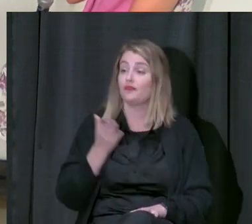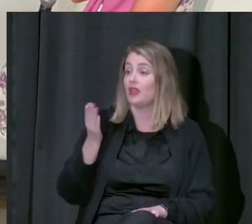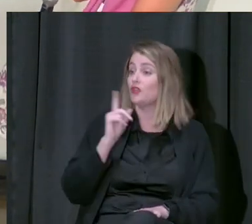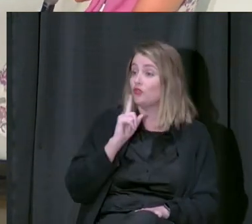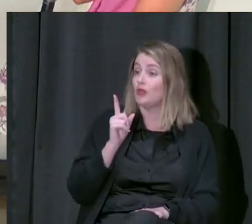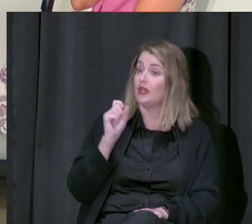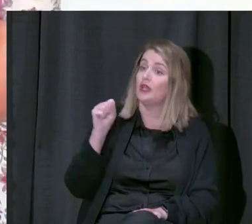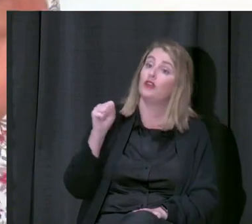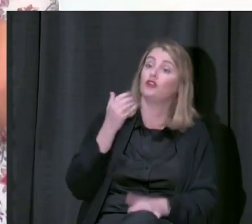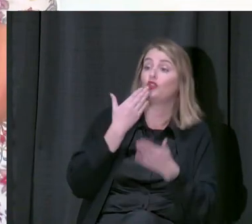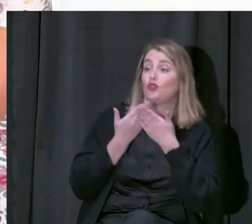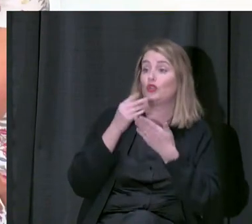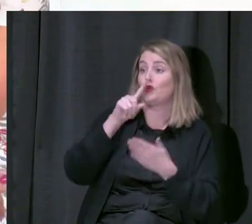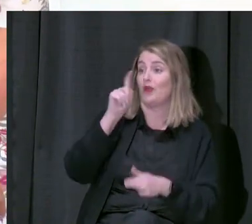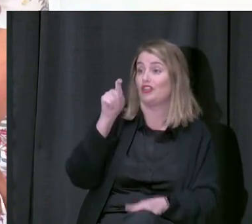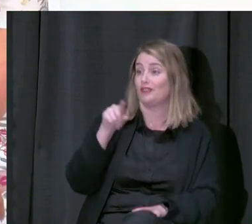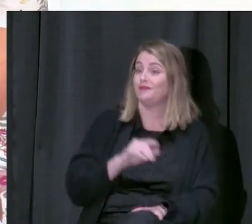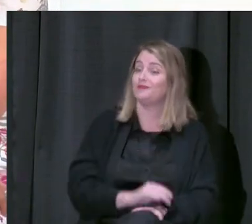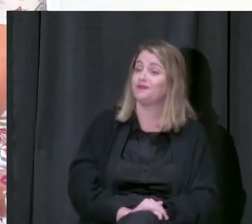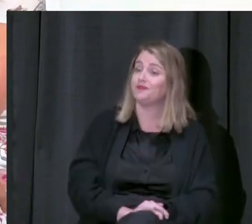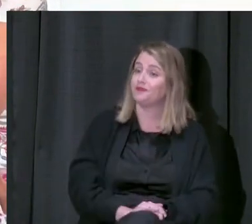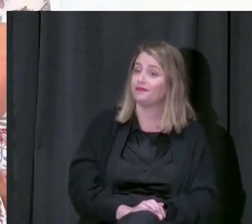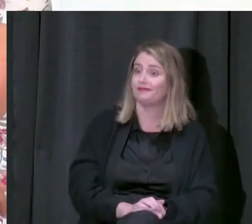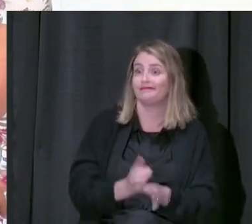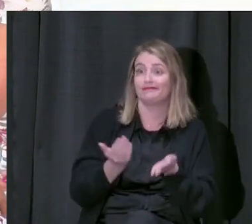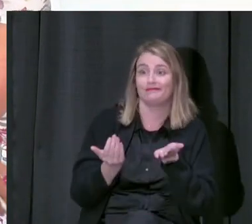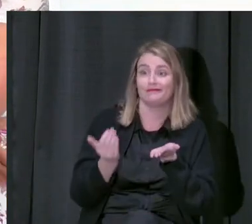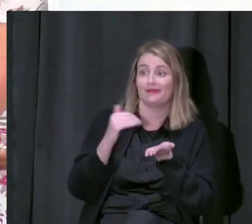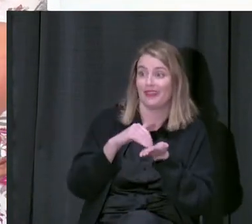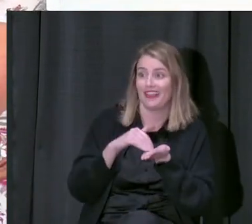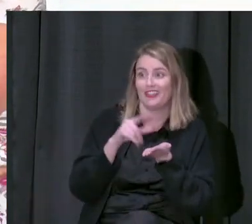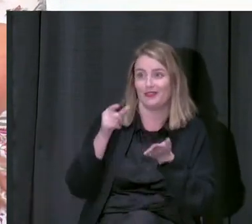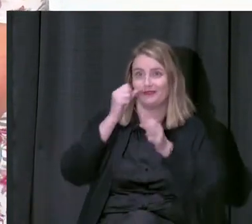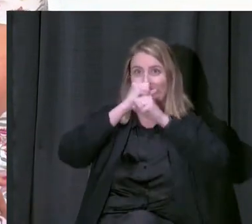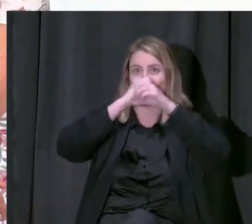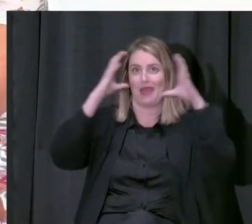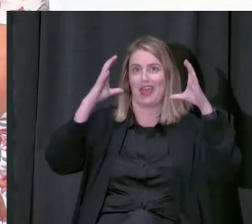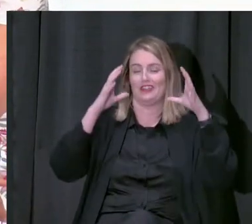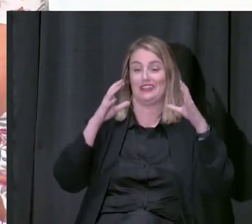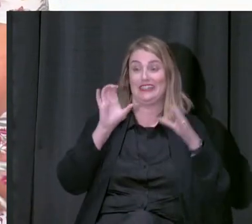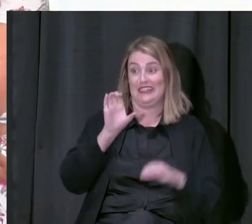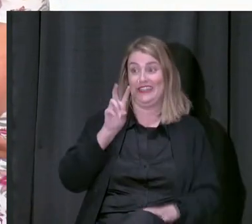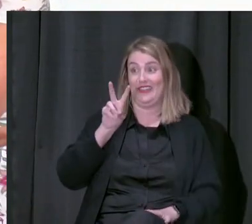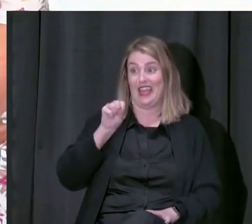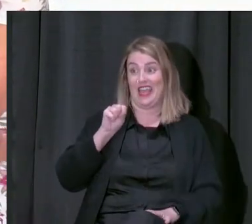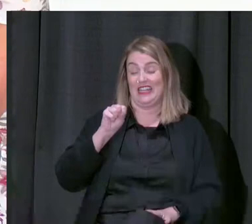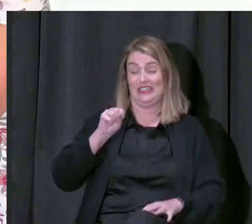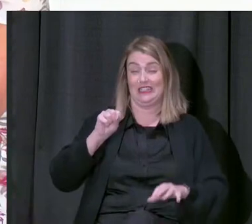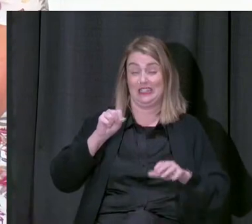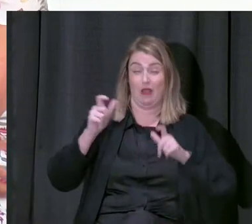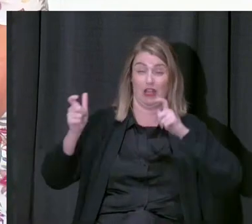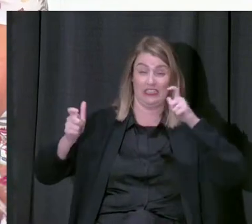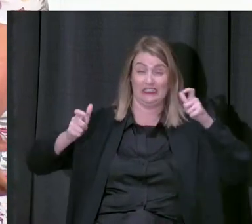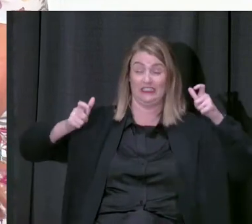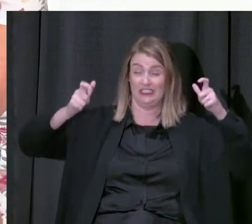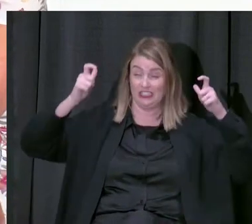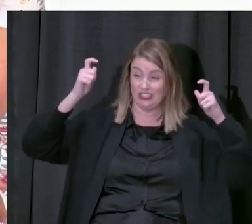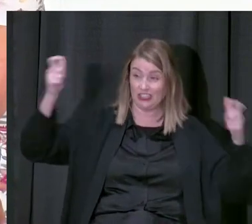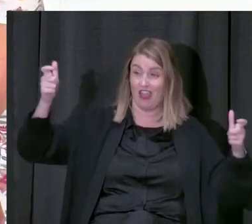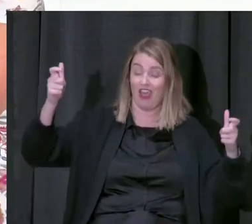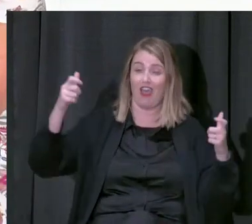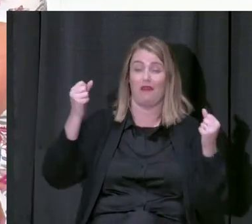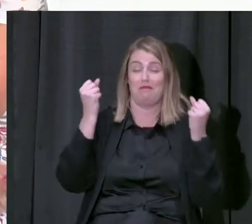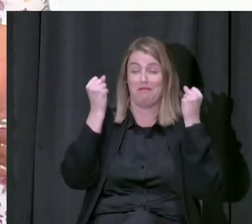Sure. So, good question. Again, as you can imagine, the size of CVS, we've got hundreds and thousands